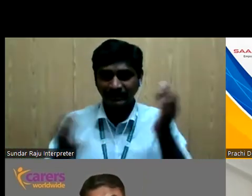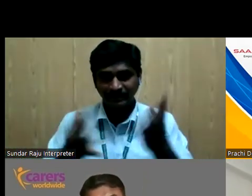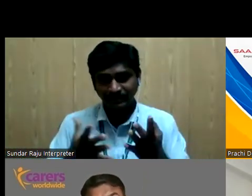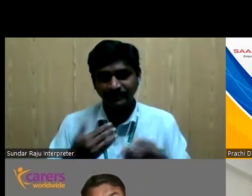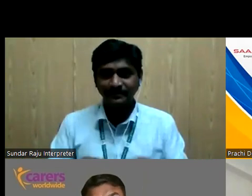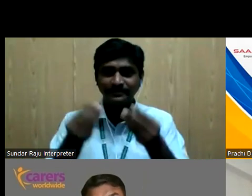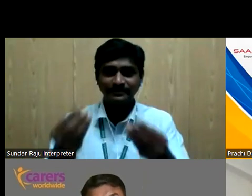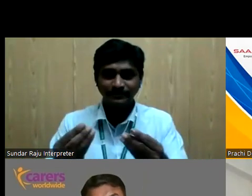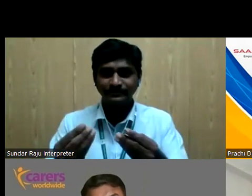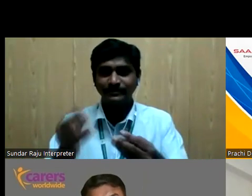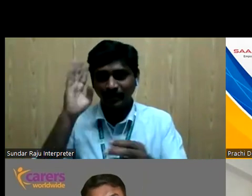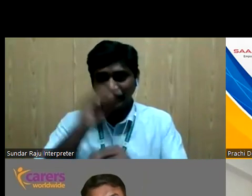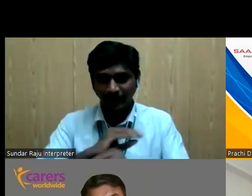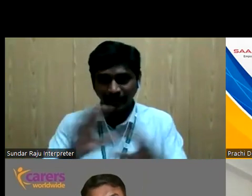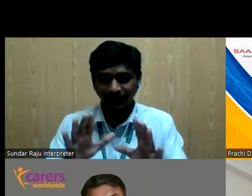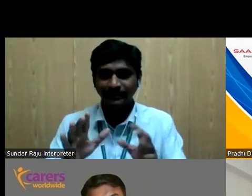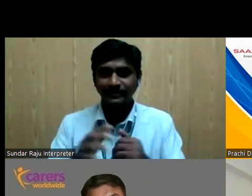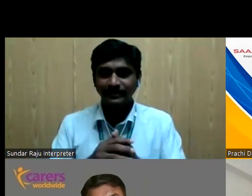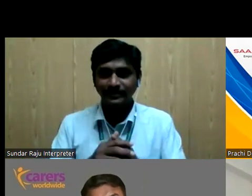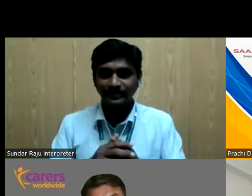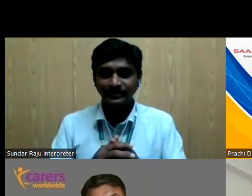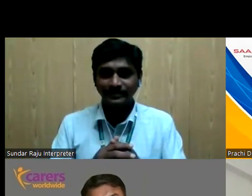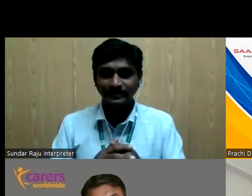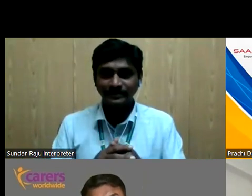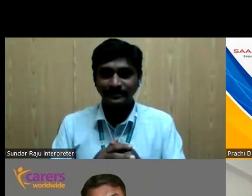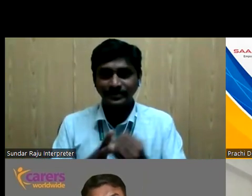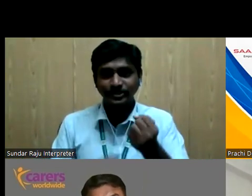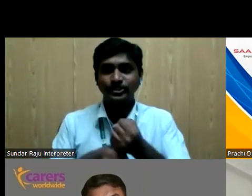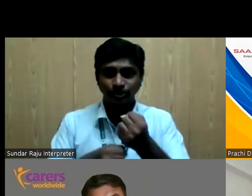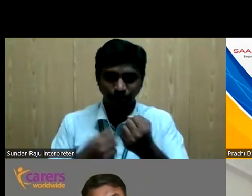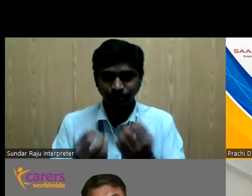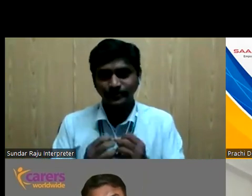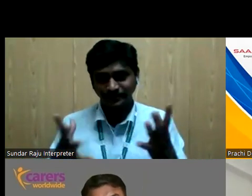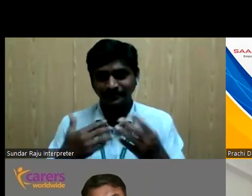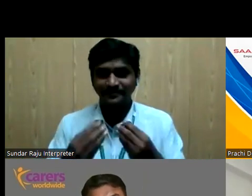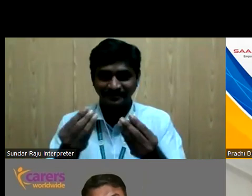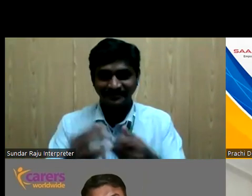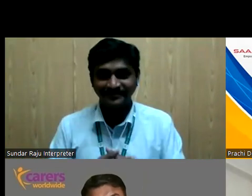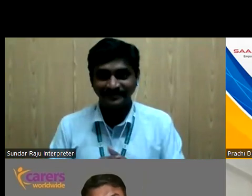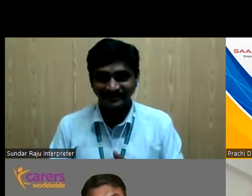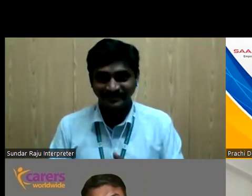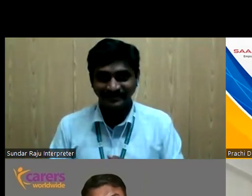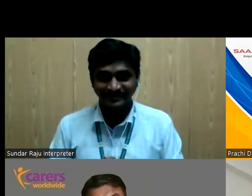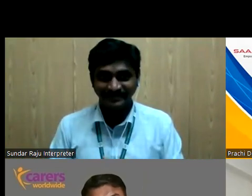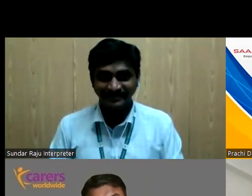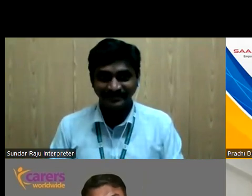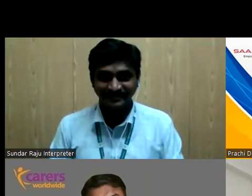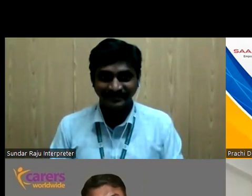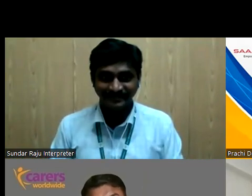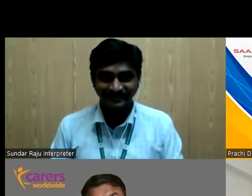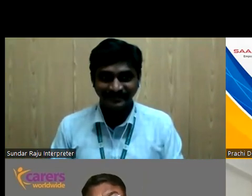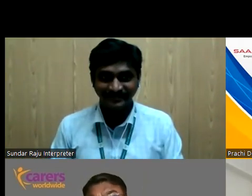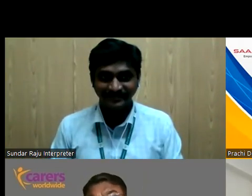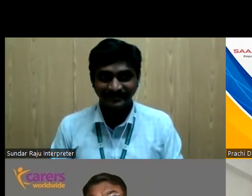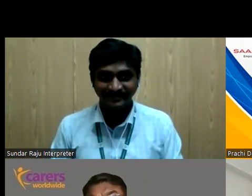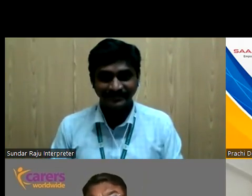of information and technology, and a research-based kind of support also will extend from the NIEPID side. Thank you so much. Thanks for sharing